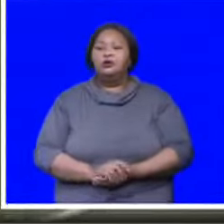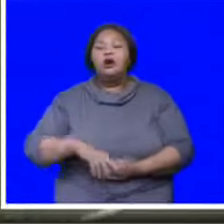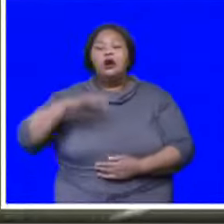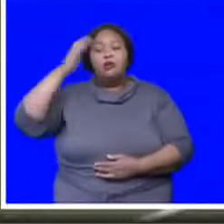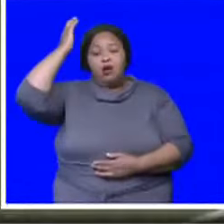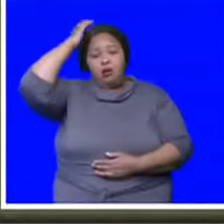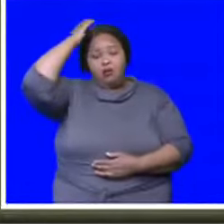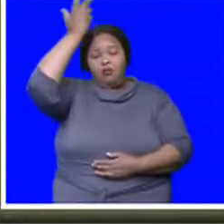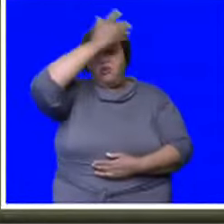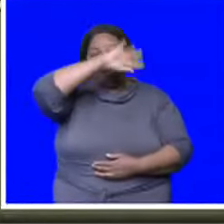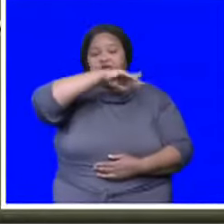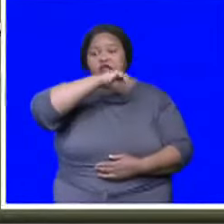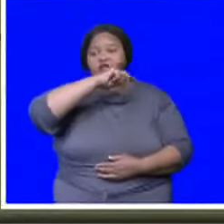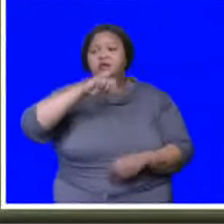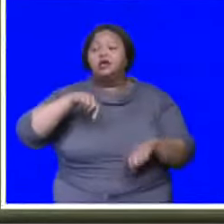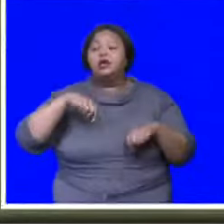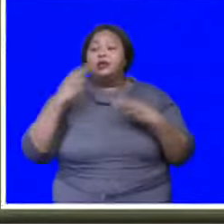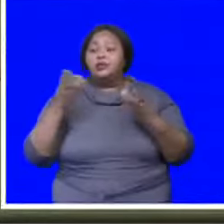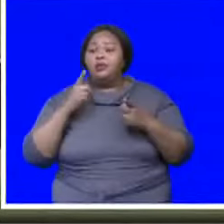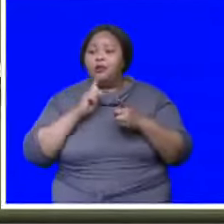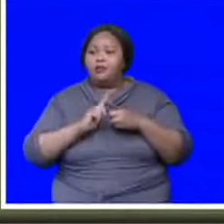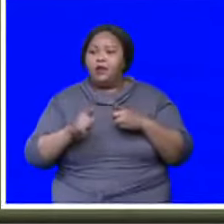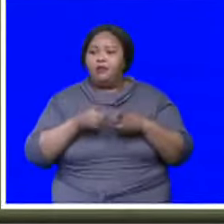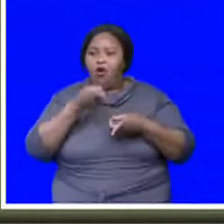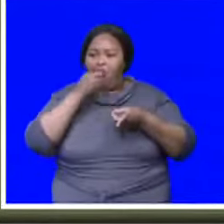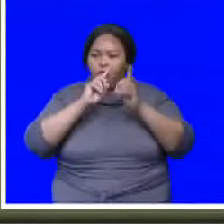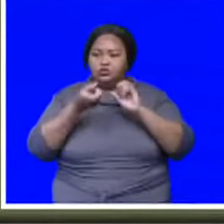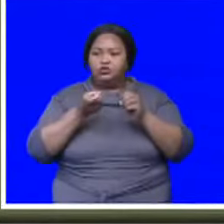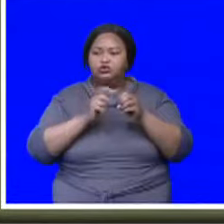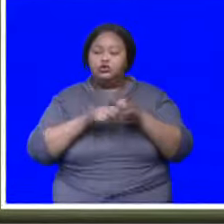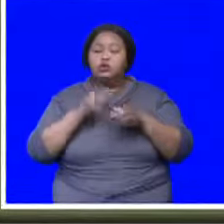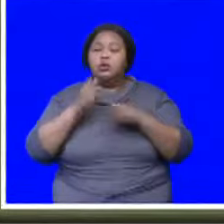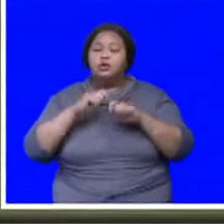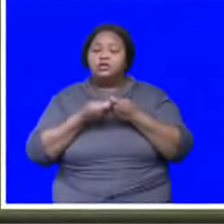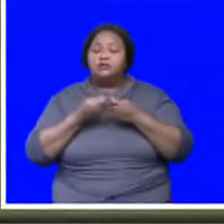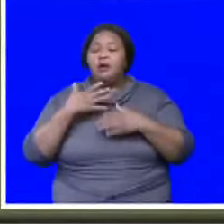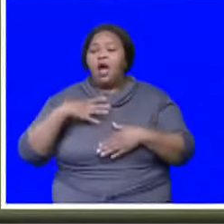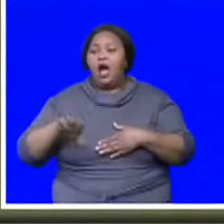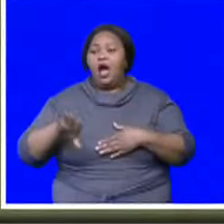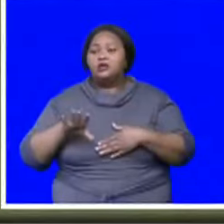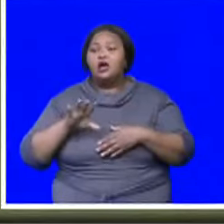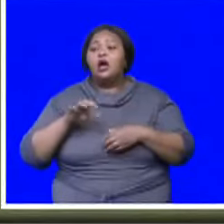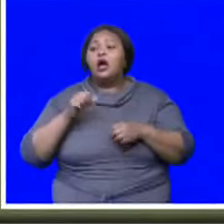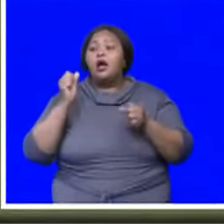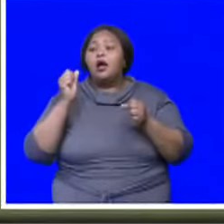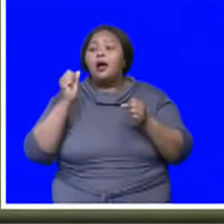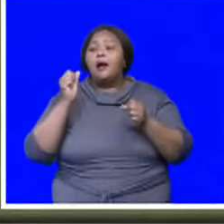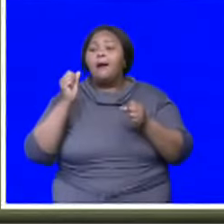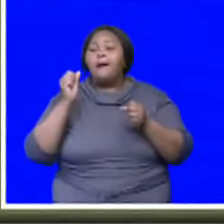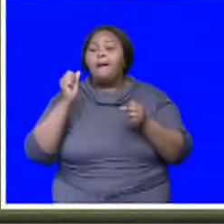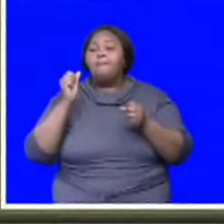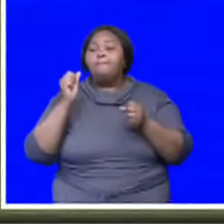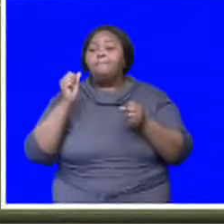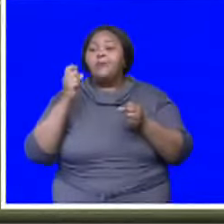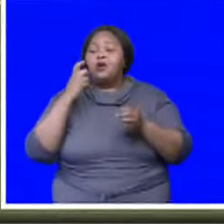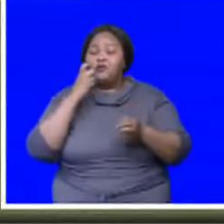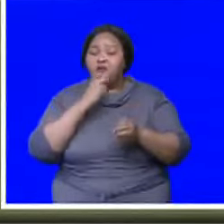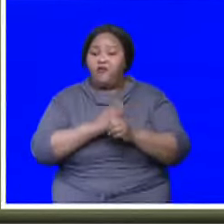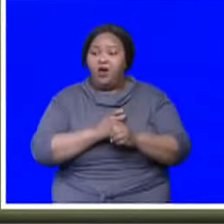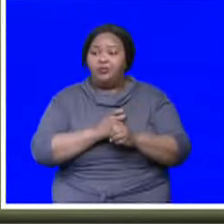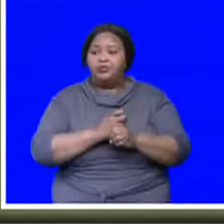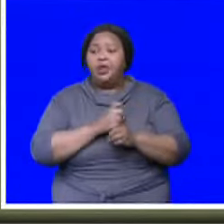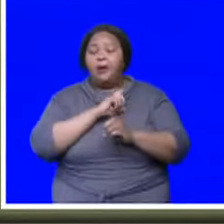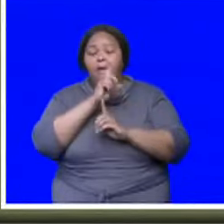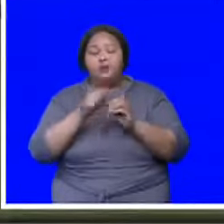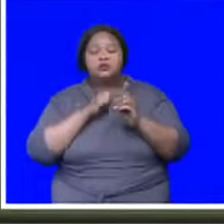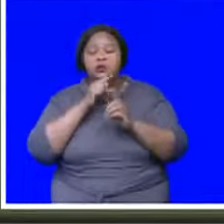them. Spamandla Mathenjwa from South Africa, who played his best football locally with Mbabane Swallows, has encouraged Eswatini players to not give up